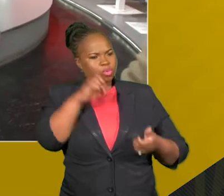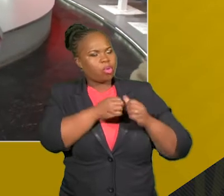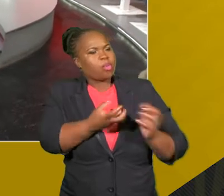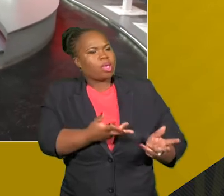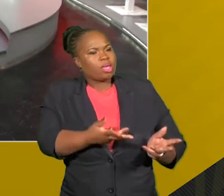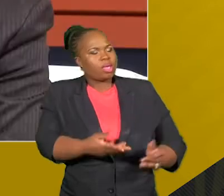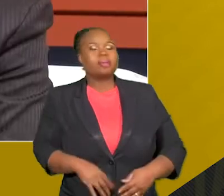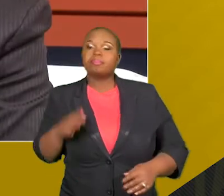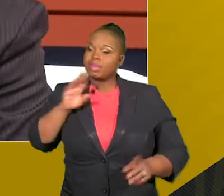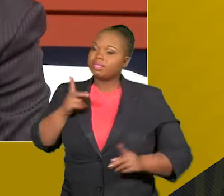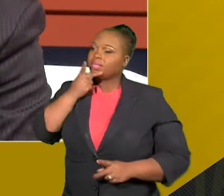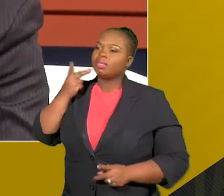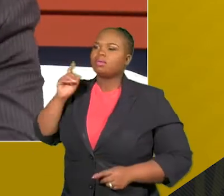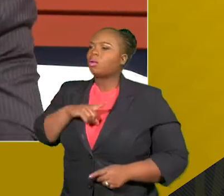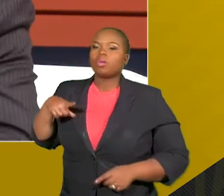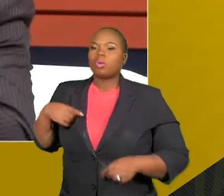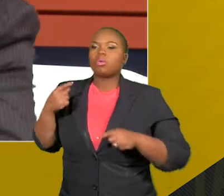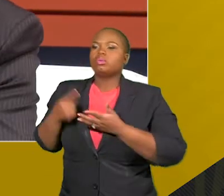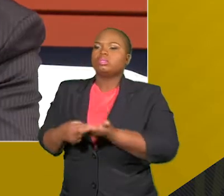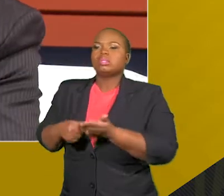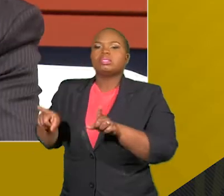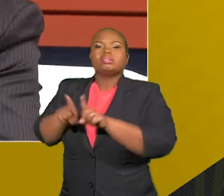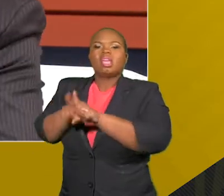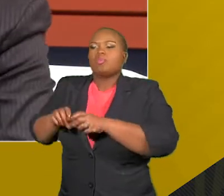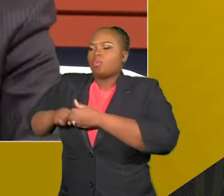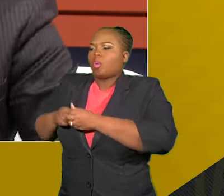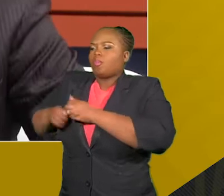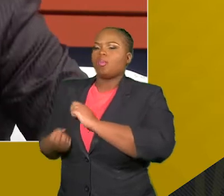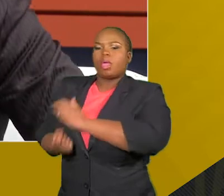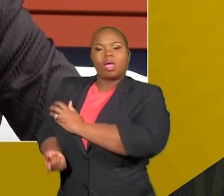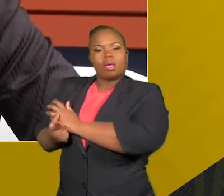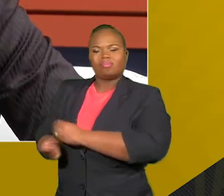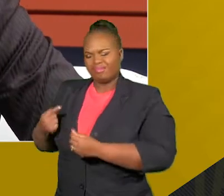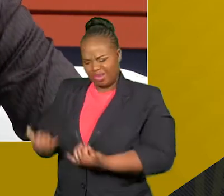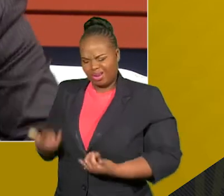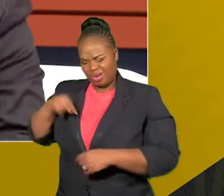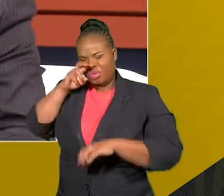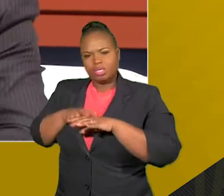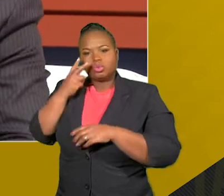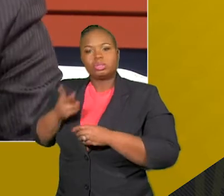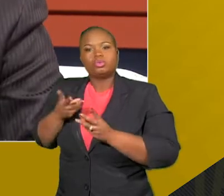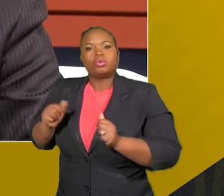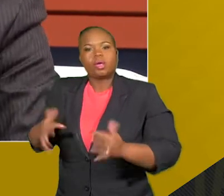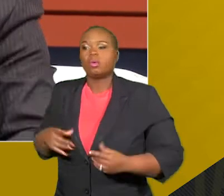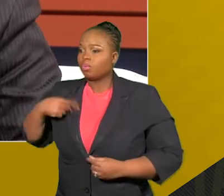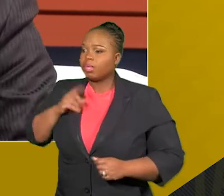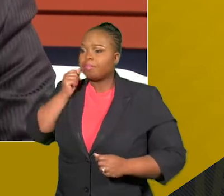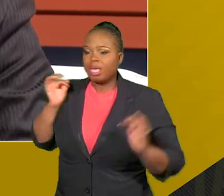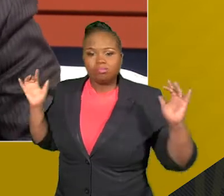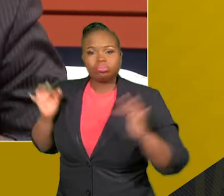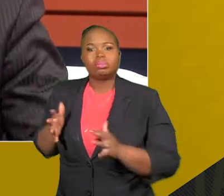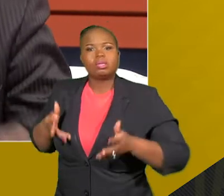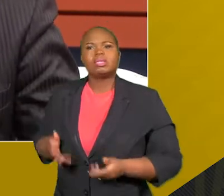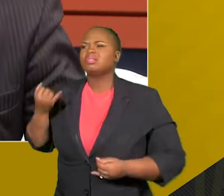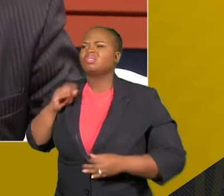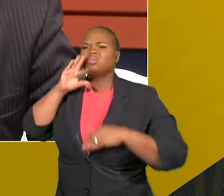problem. But just asking, for how long are we gonna dwell on the problem? Because we need solutions right now. If we're gonna come here as men and gather